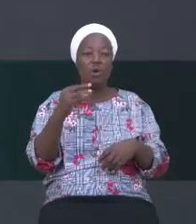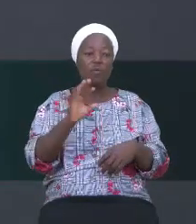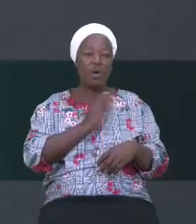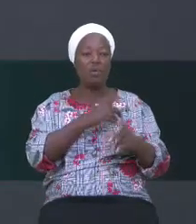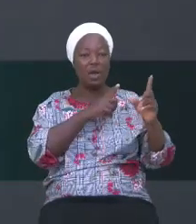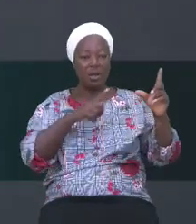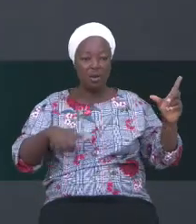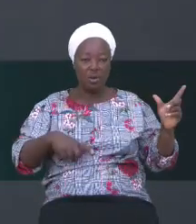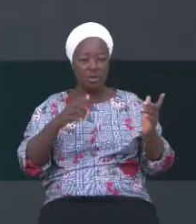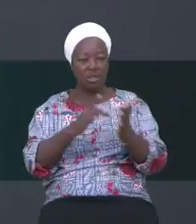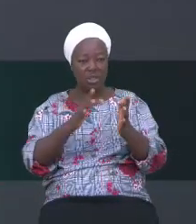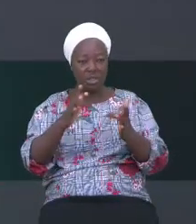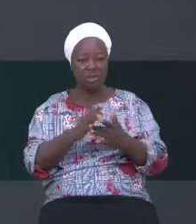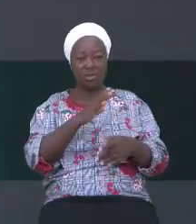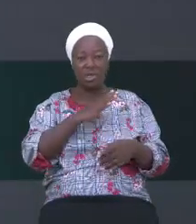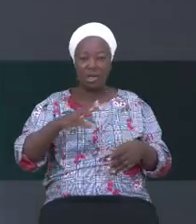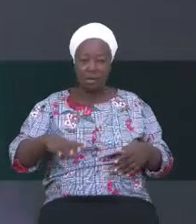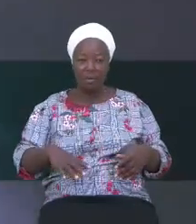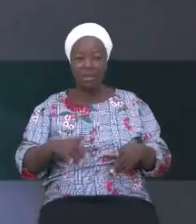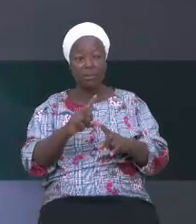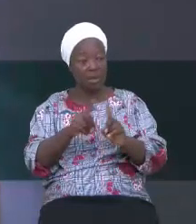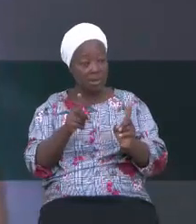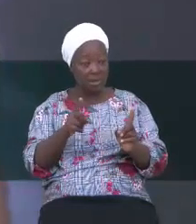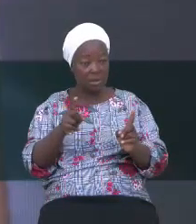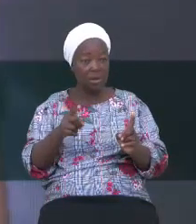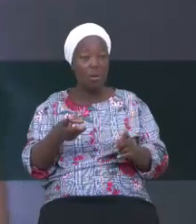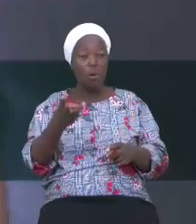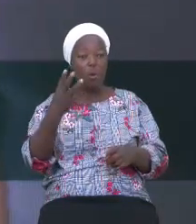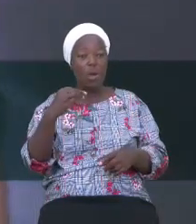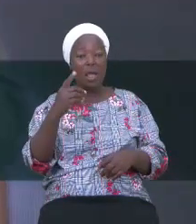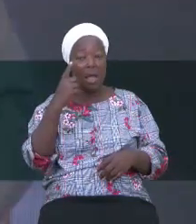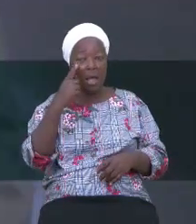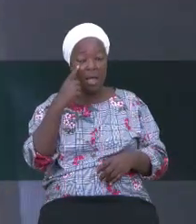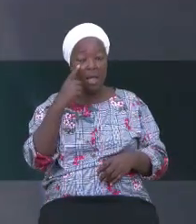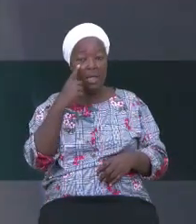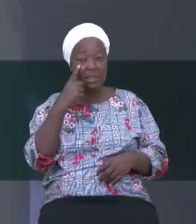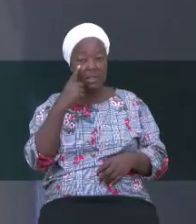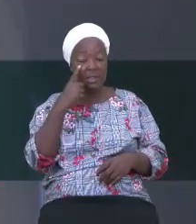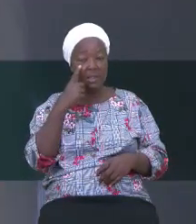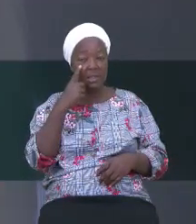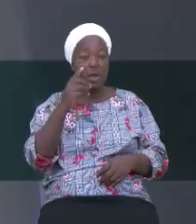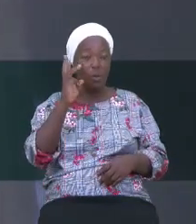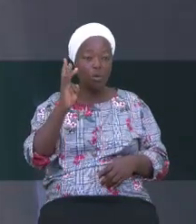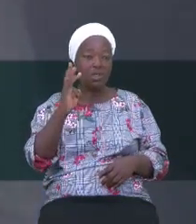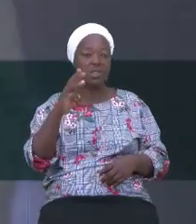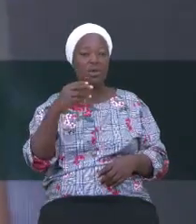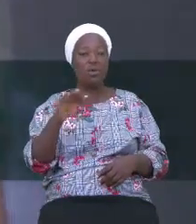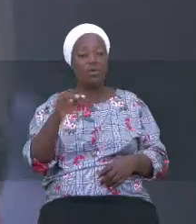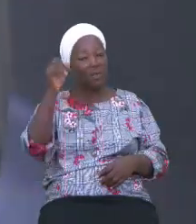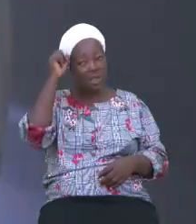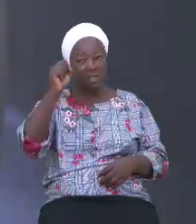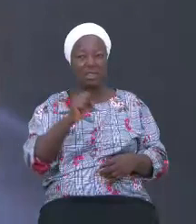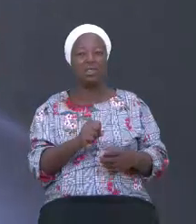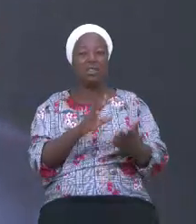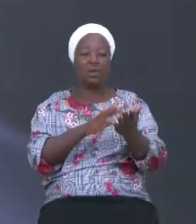Lord Jesus Christ, but were eyewitnesses of his majesty. And then in